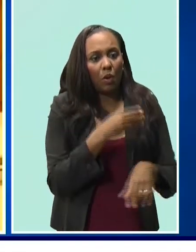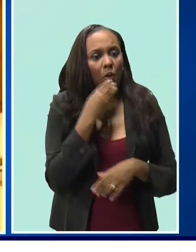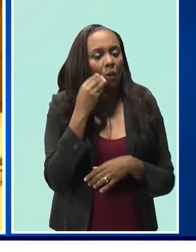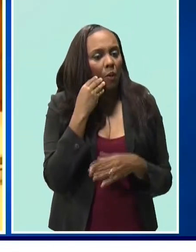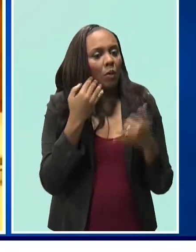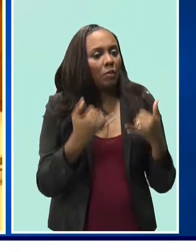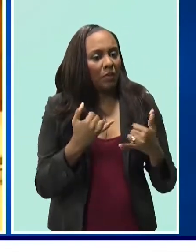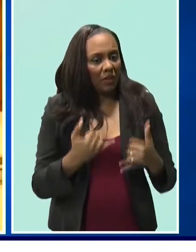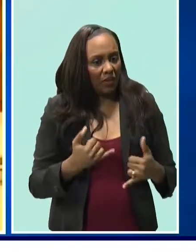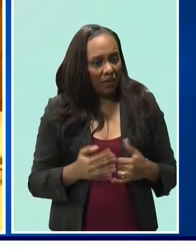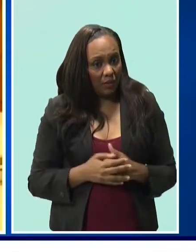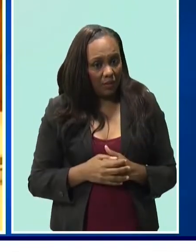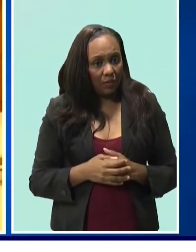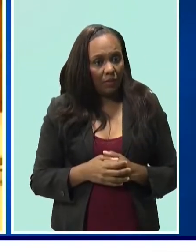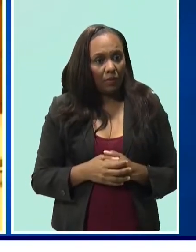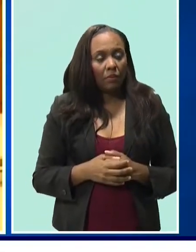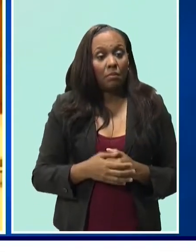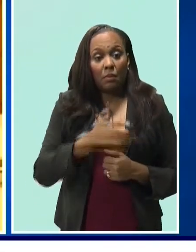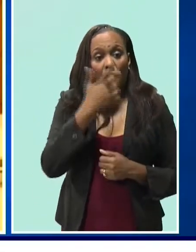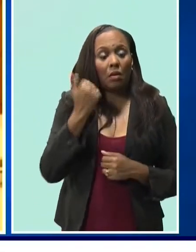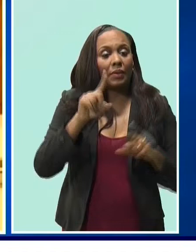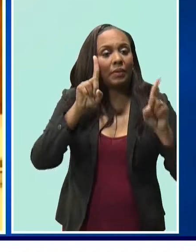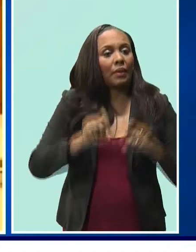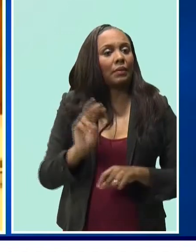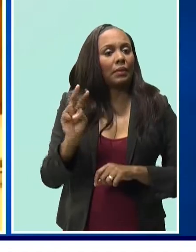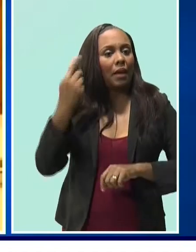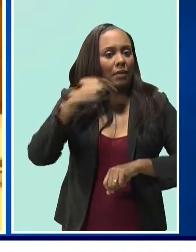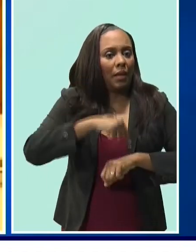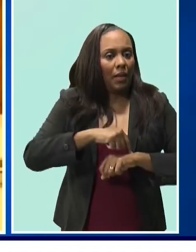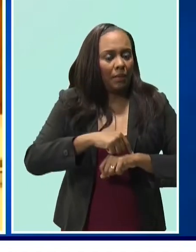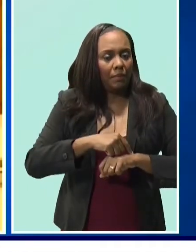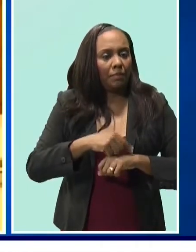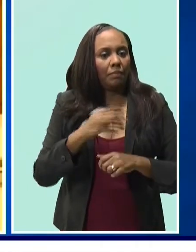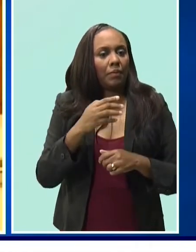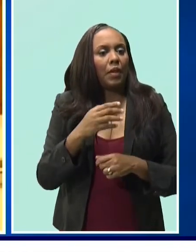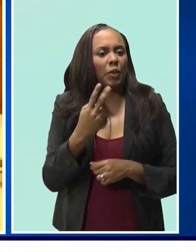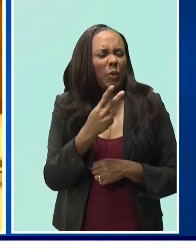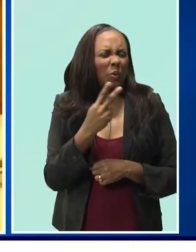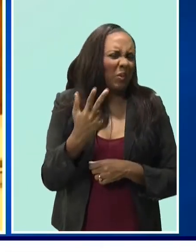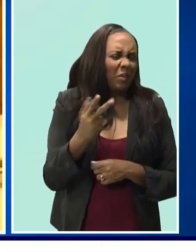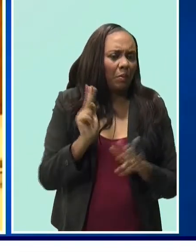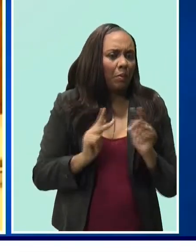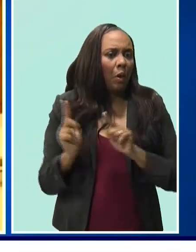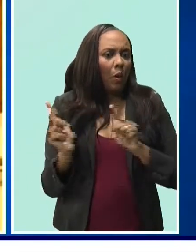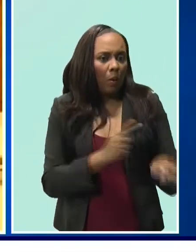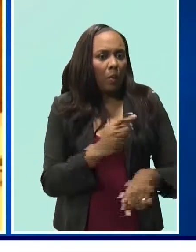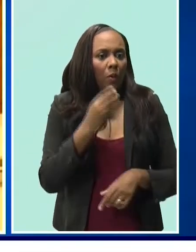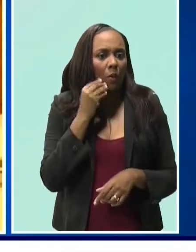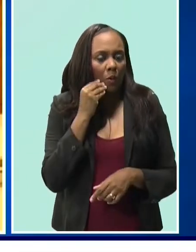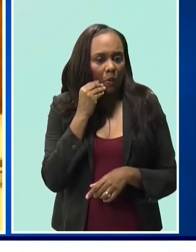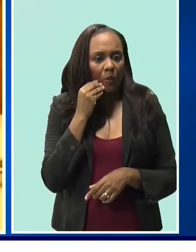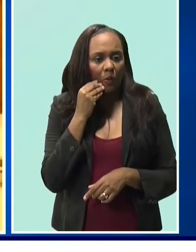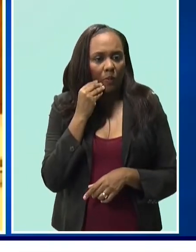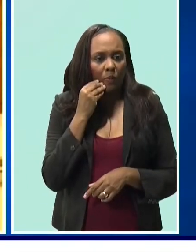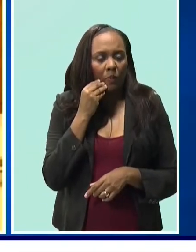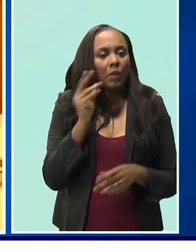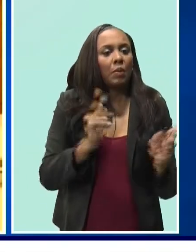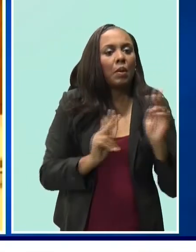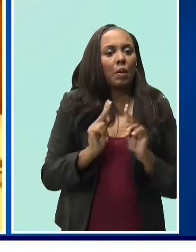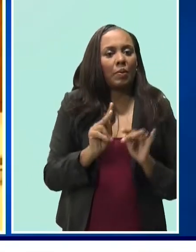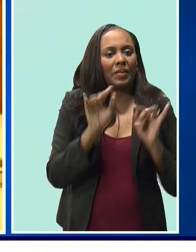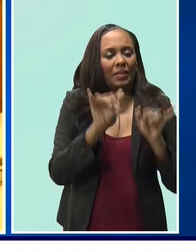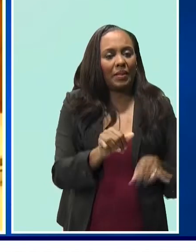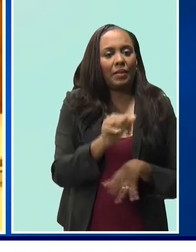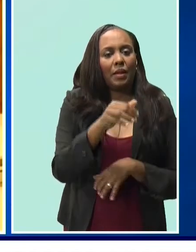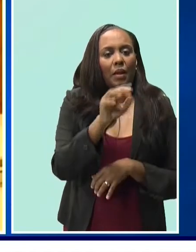after having 2 consecutive negative tests. So these persons were discharged from Blackman and Angola. Mm-hmm. So there